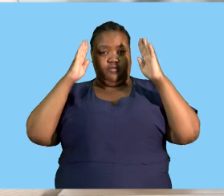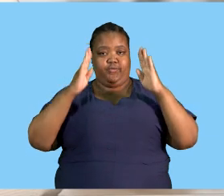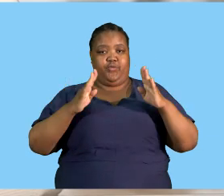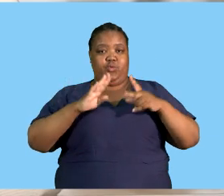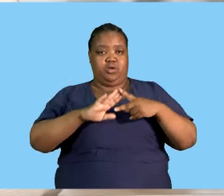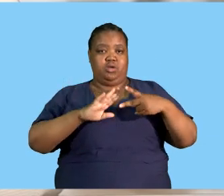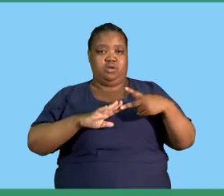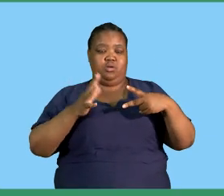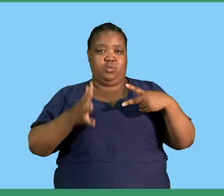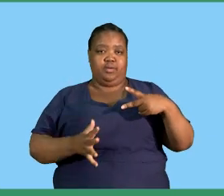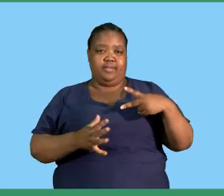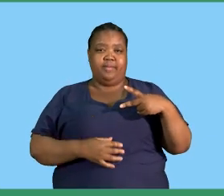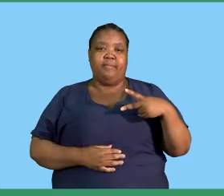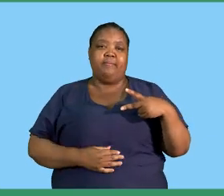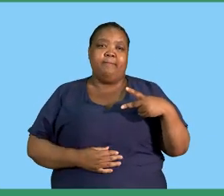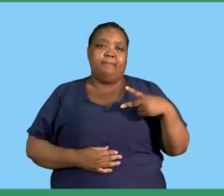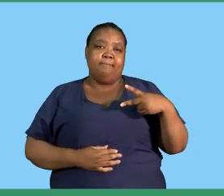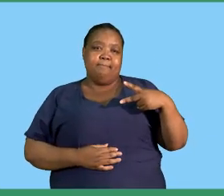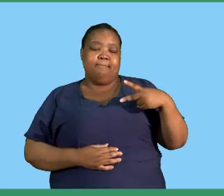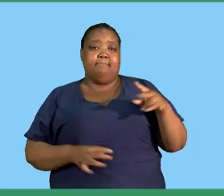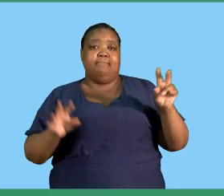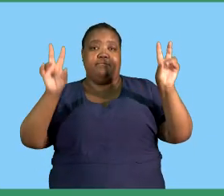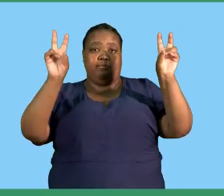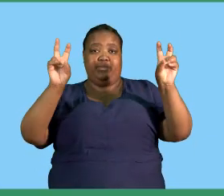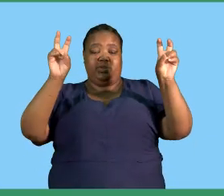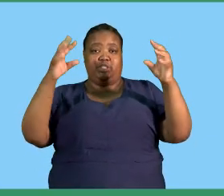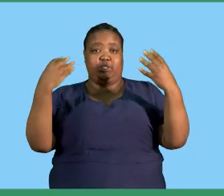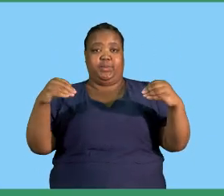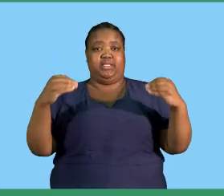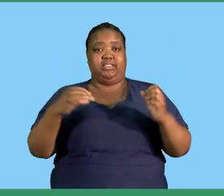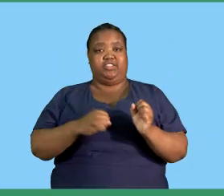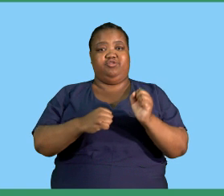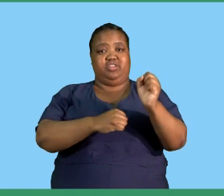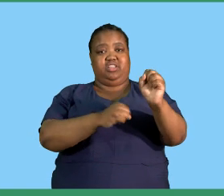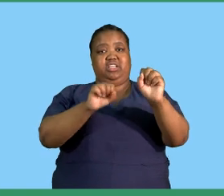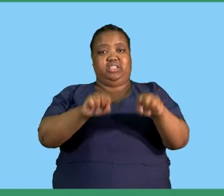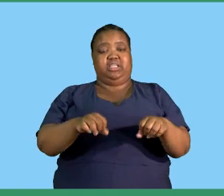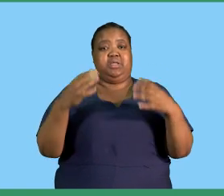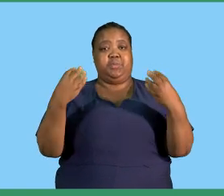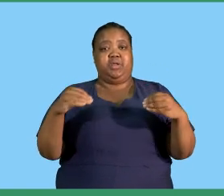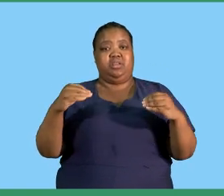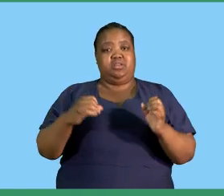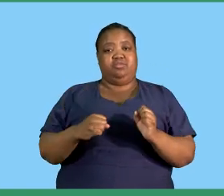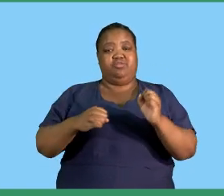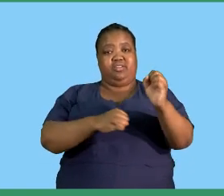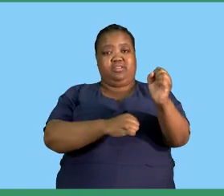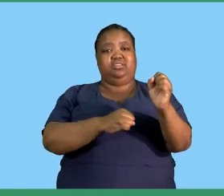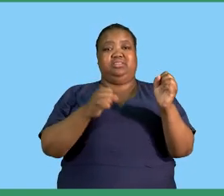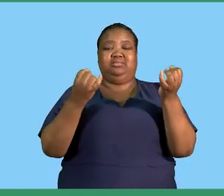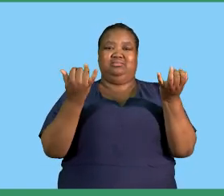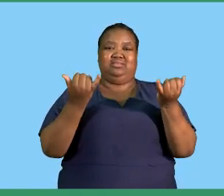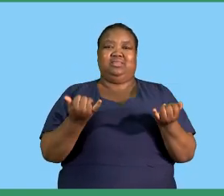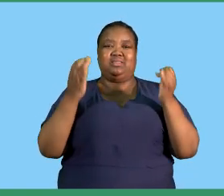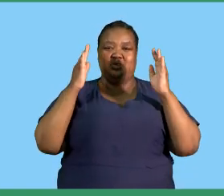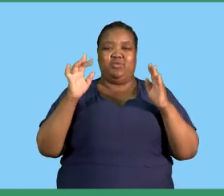we'll be focusing on. Right, so as mentioned, our topic is business strategies. So under business strategies, we're going to be looking